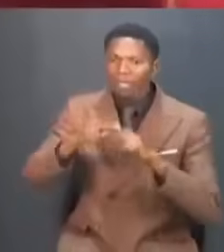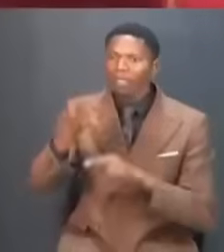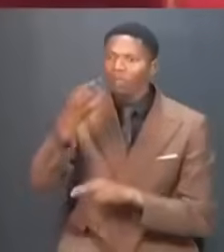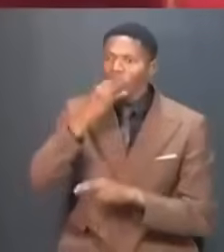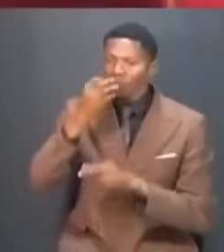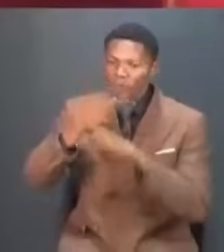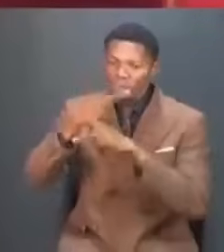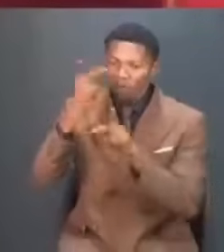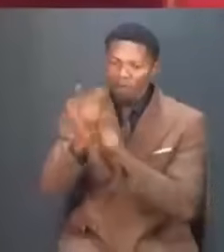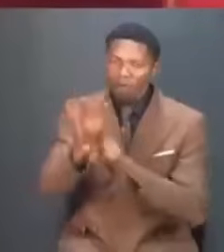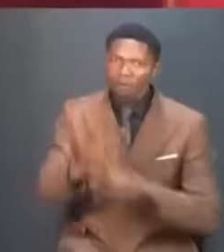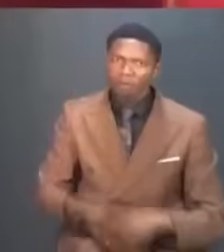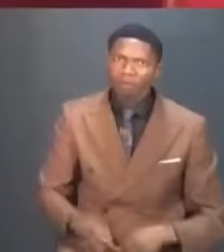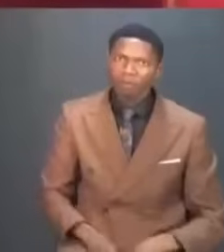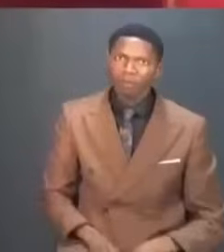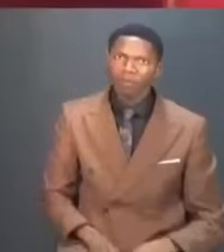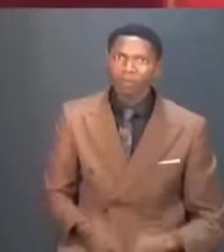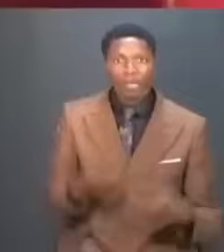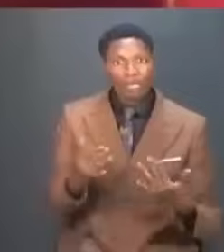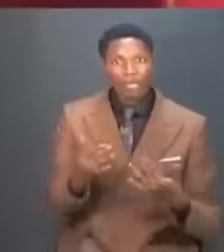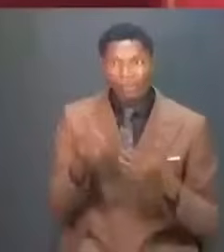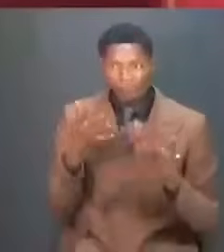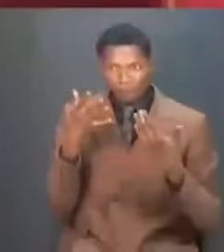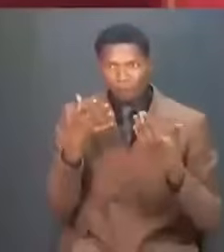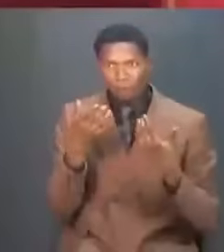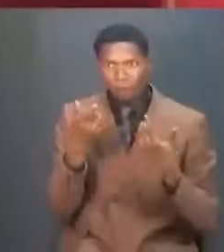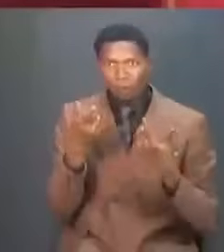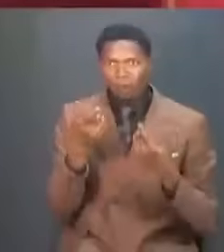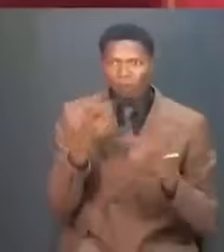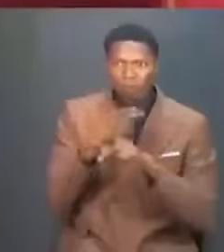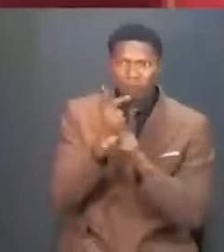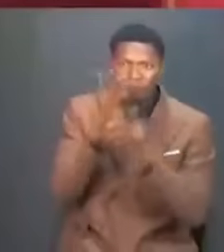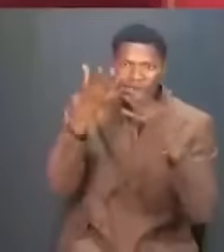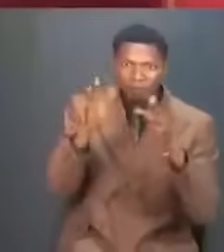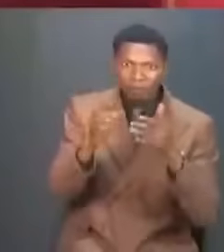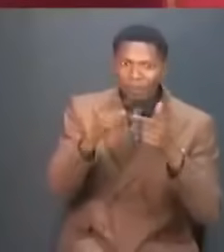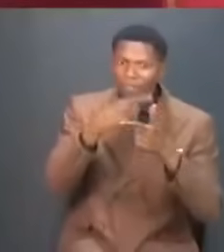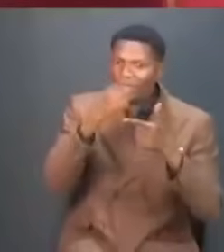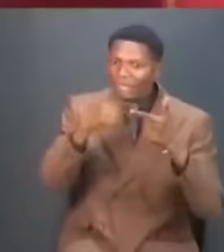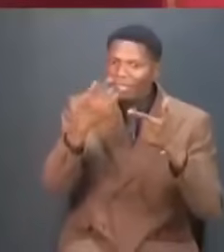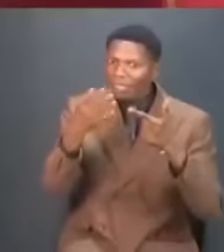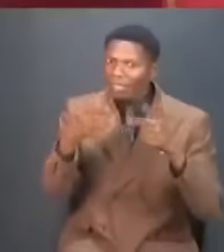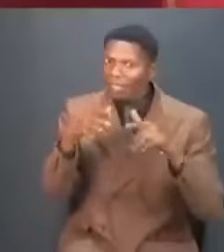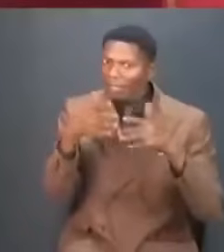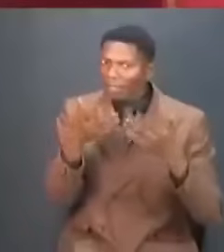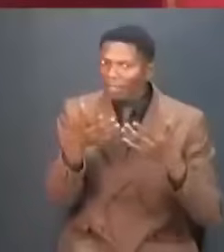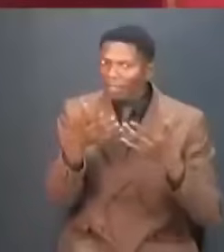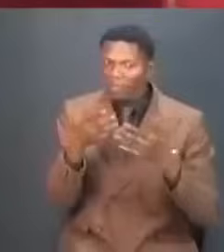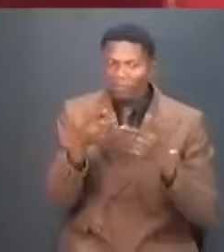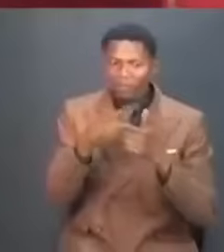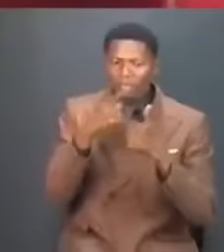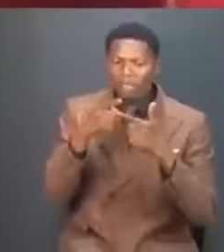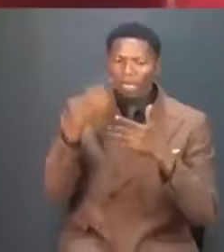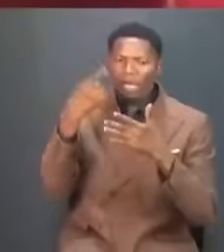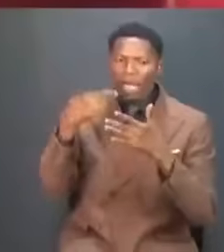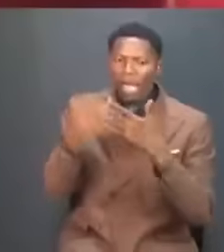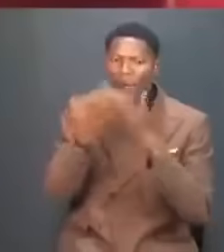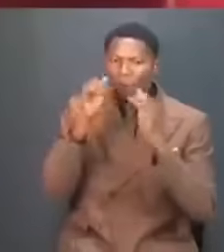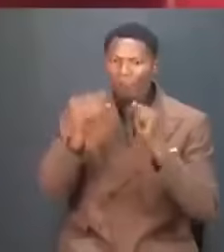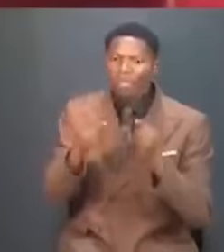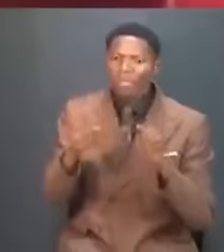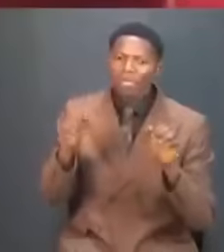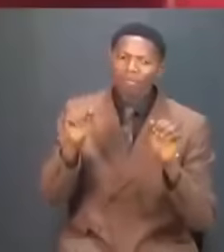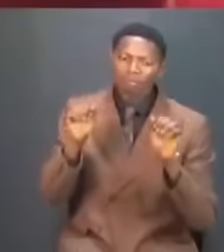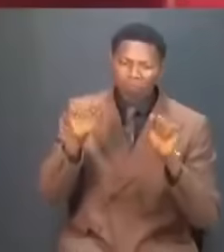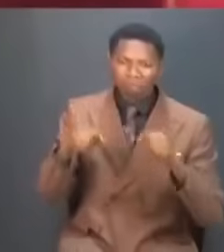production. Now, having done that, what is next? The next thing is to look at how we can add value. And that's what